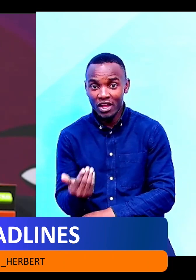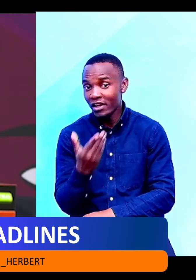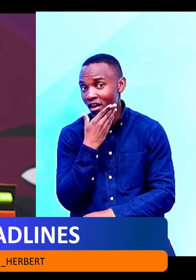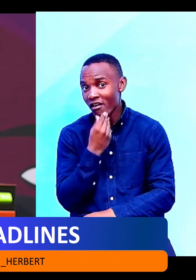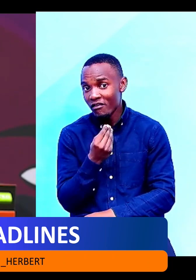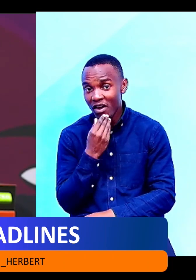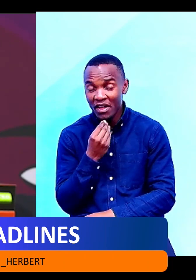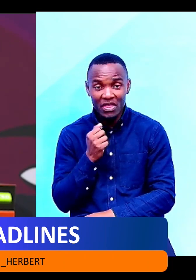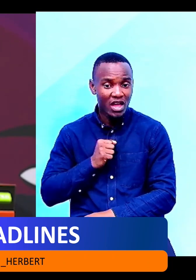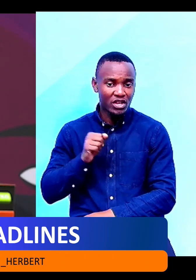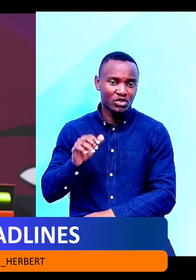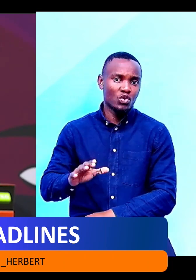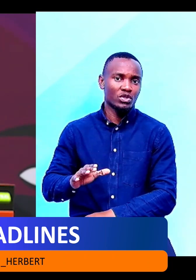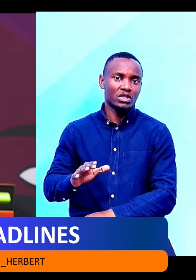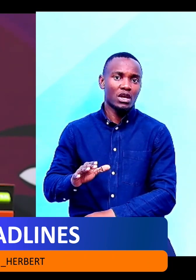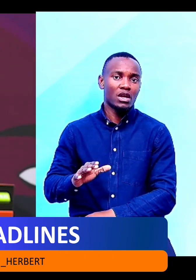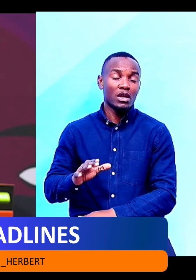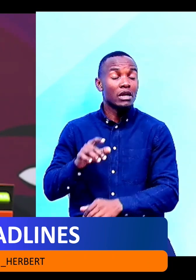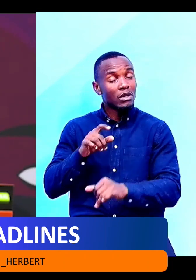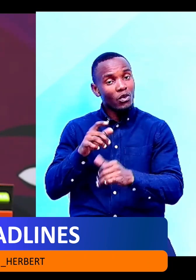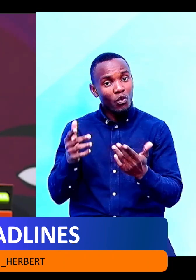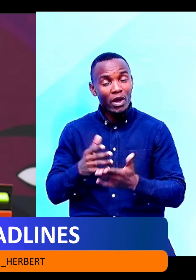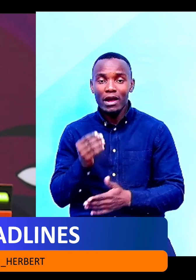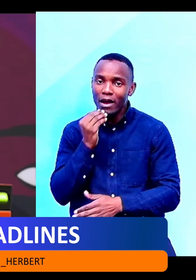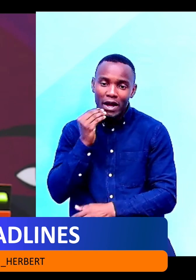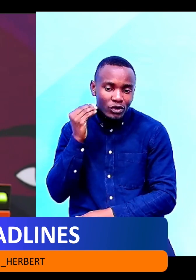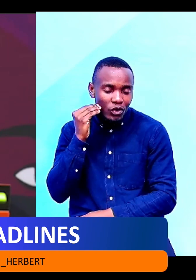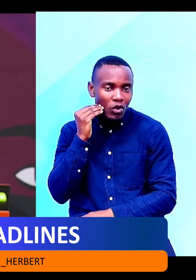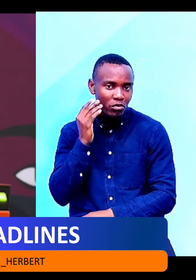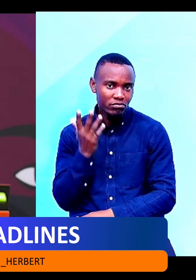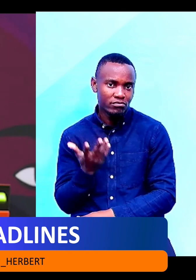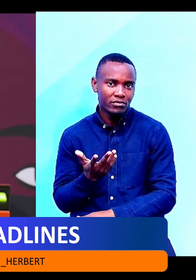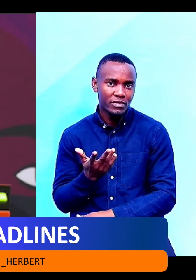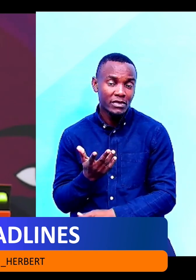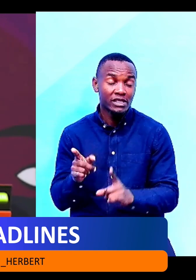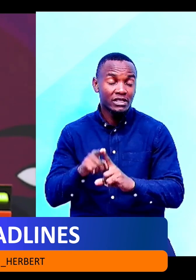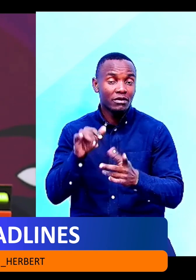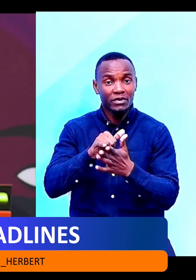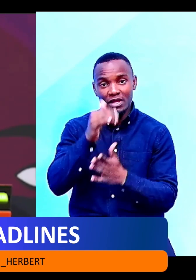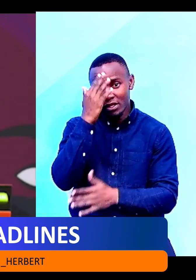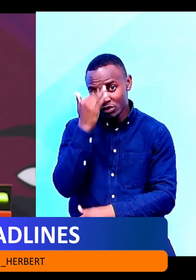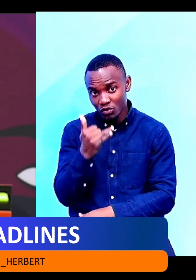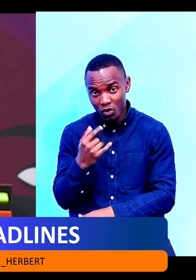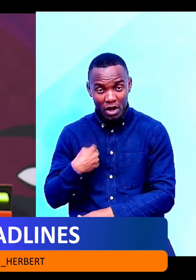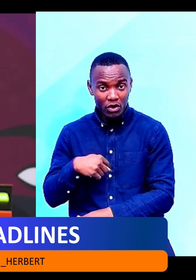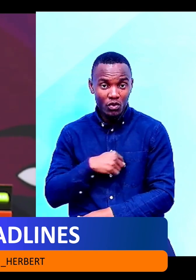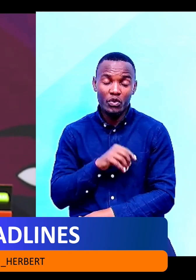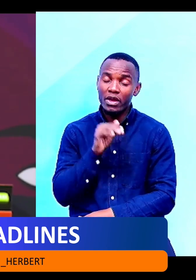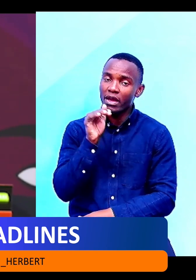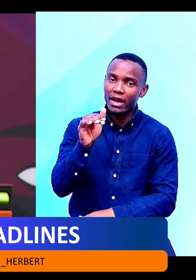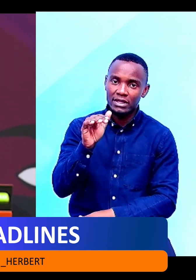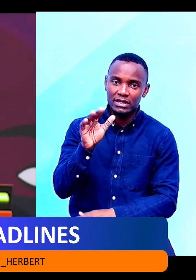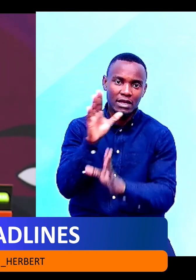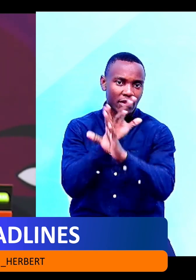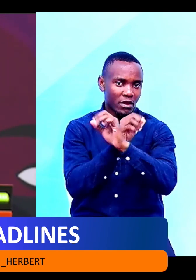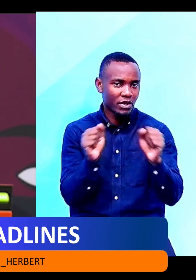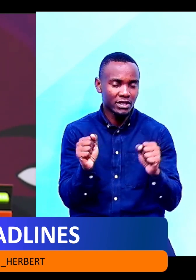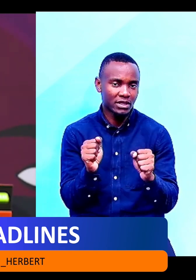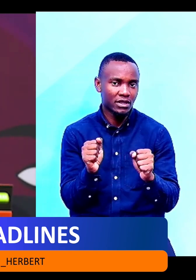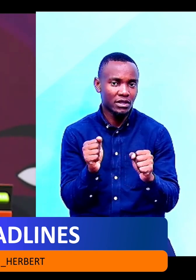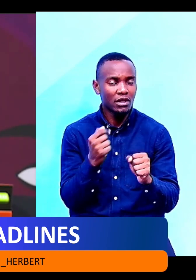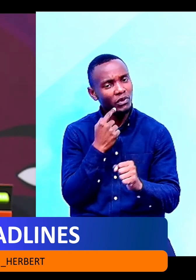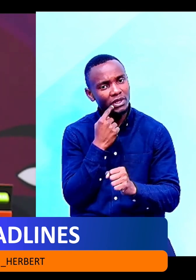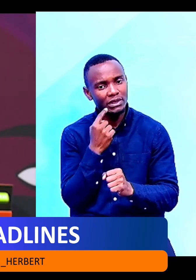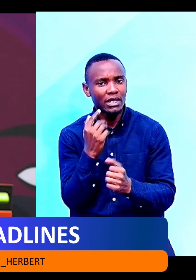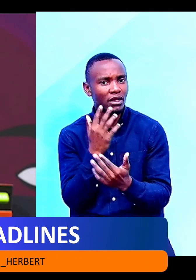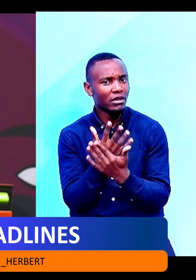your home, in the sanctity of our homes. And that is why we are calling upon the president. Mr. President, something is wrong.